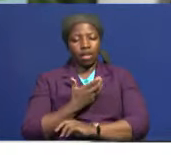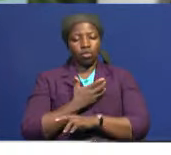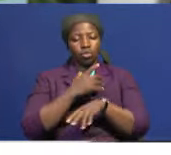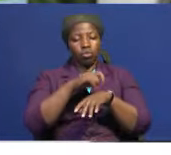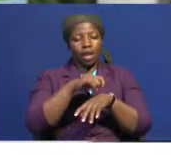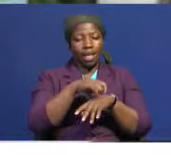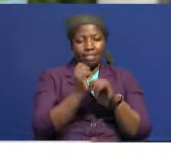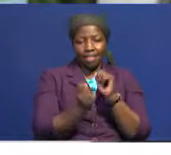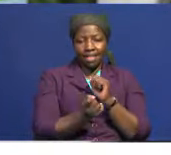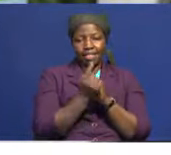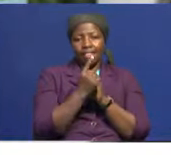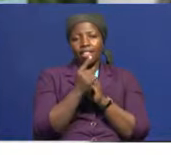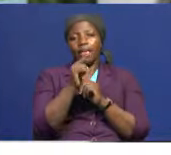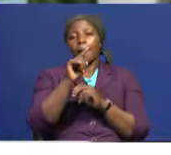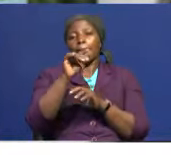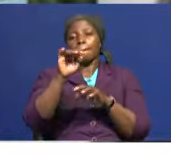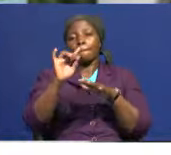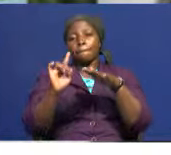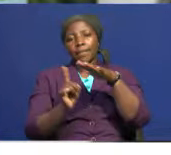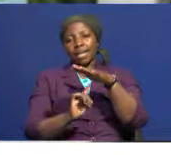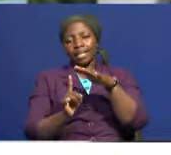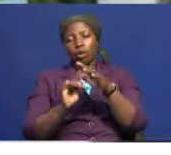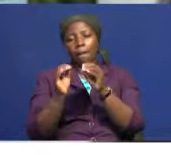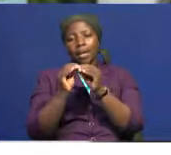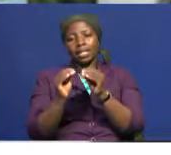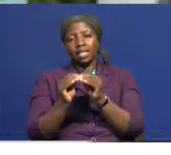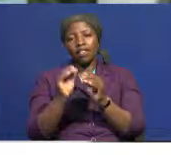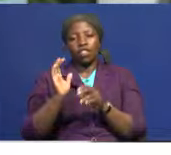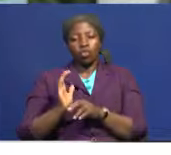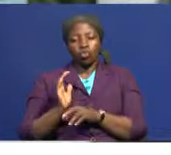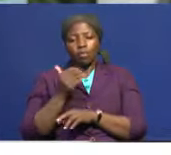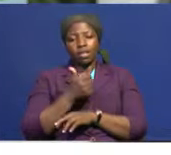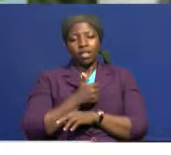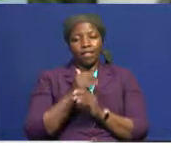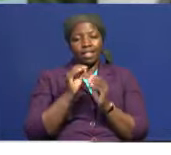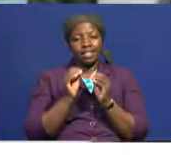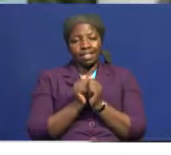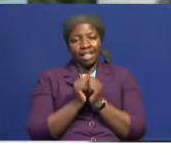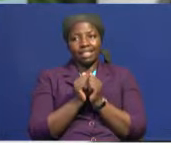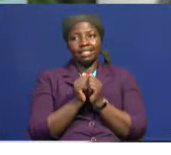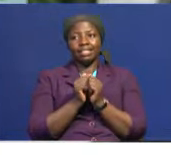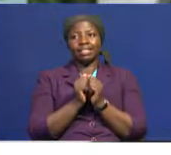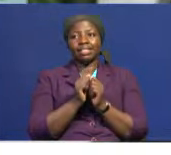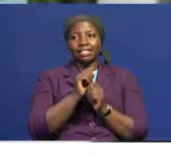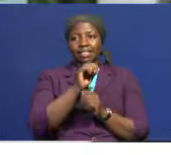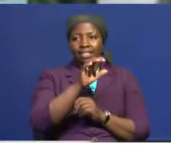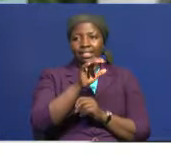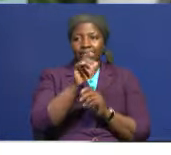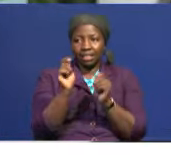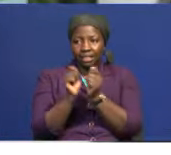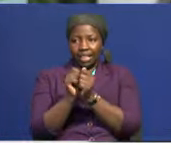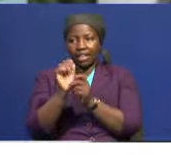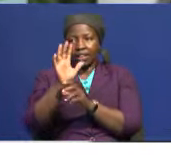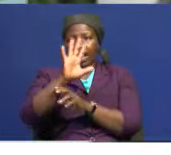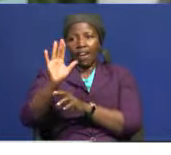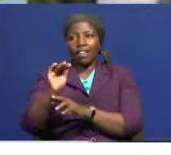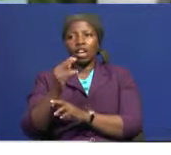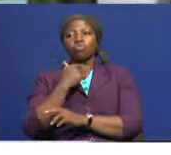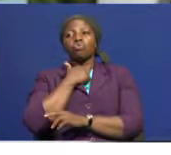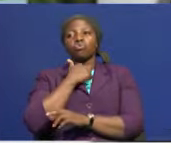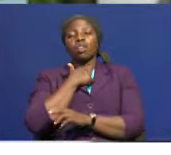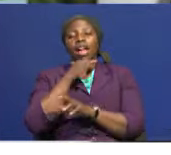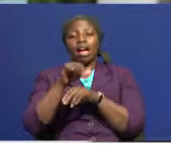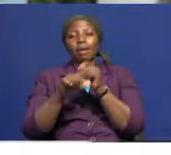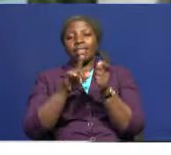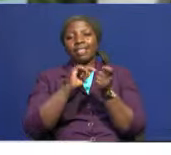the 11th ministerial meeting of the Committee of 10, in brackets C10 of the African Union on the reforms